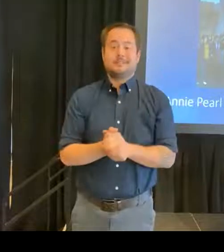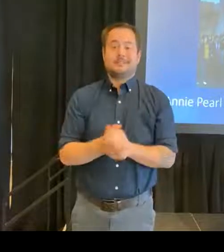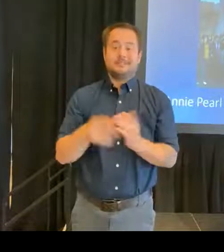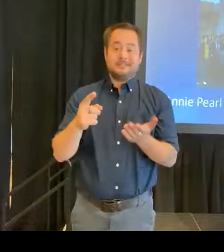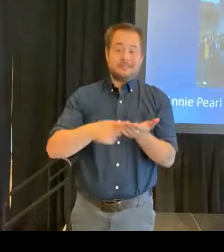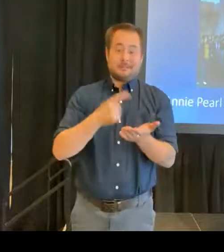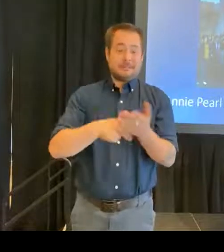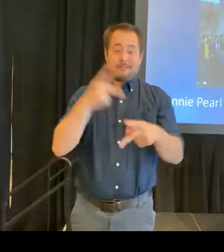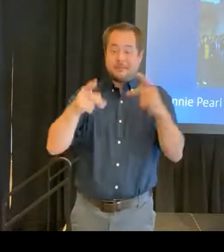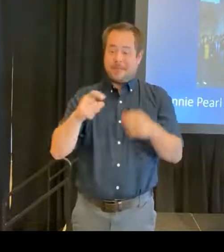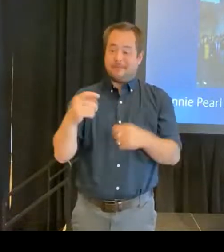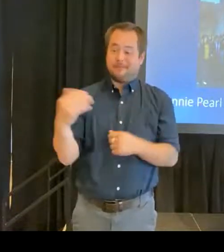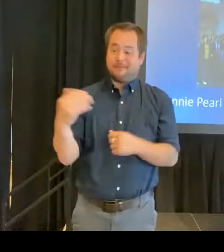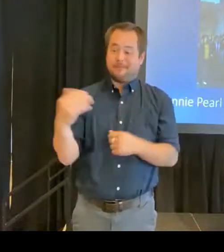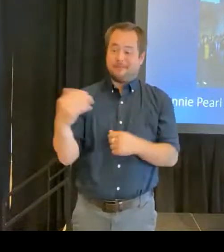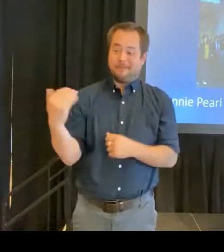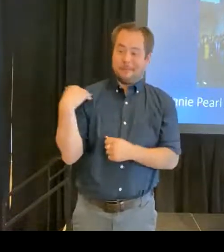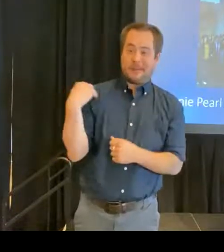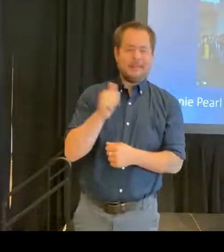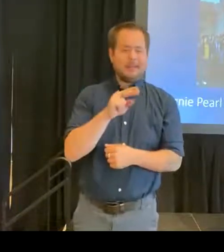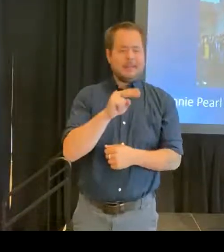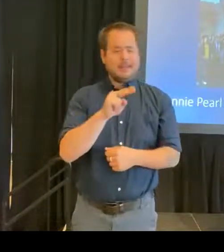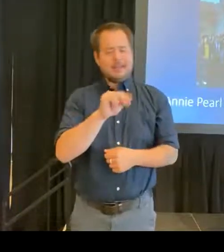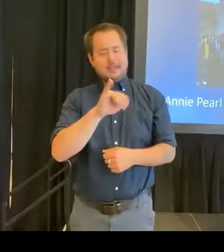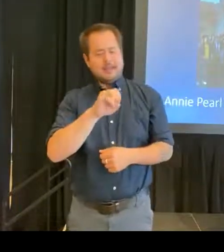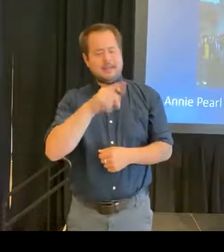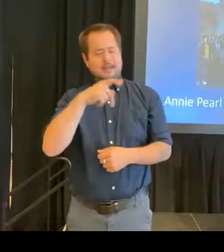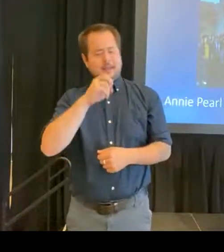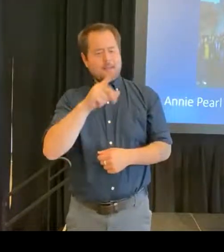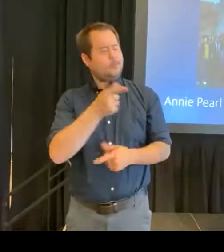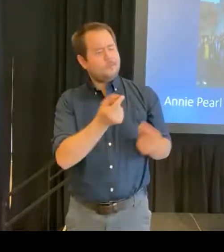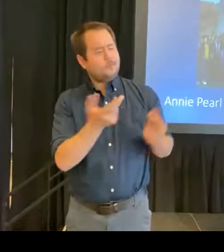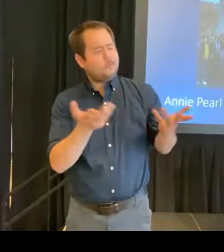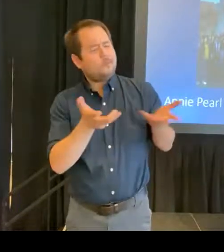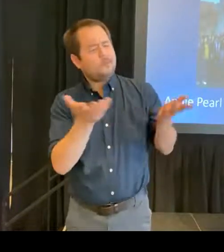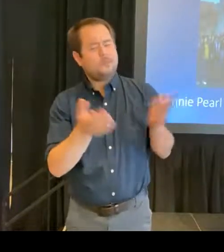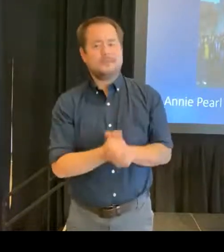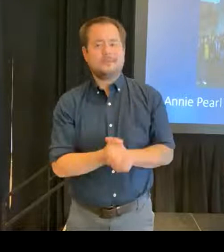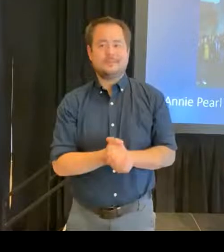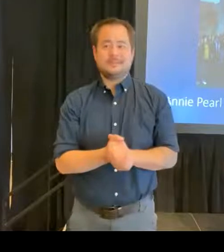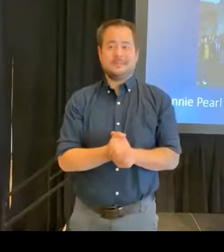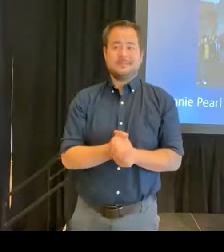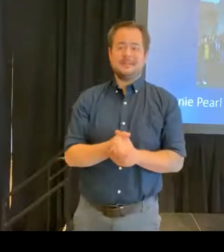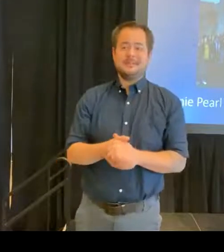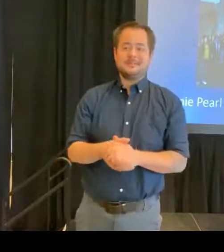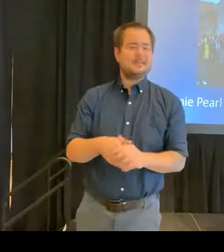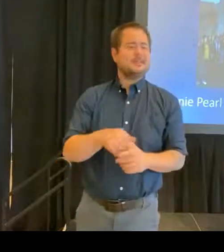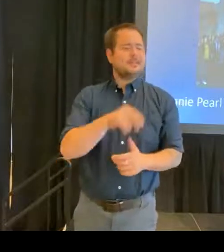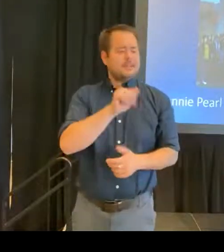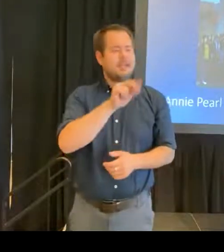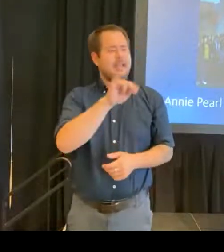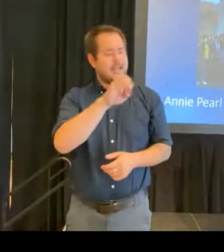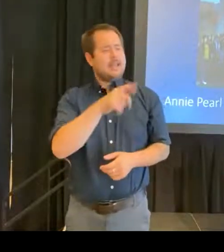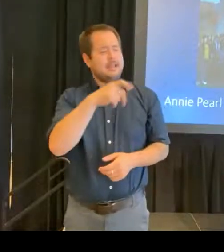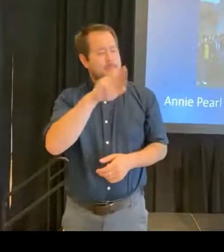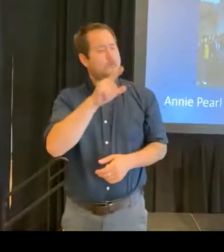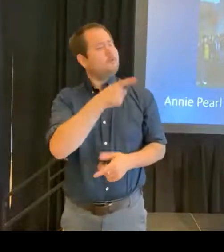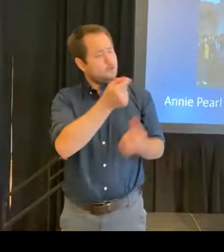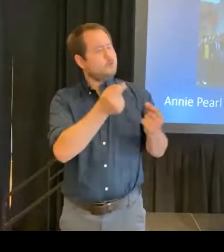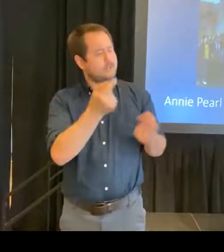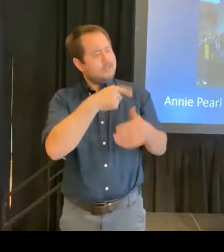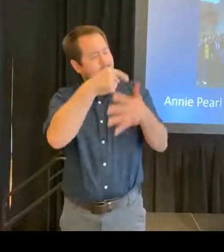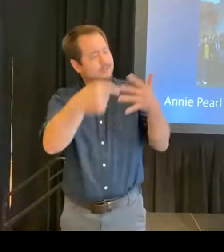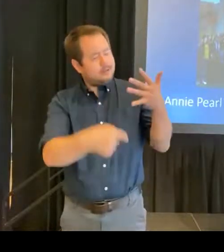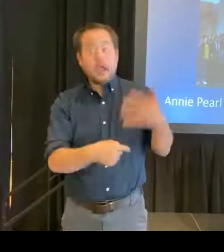sometimes people have to remind me to, Annie Pearl, what you doing? I said, oh, they said, well, you know, Annie Pearl, you were doing, I said, oh yeah.